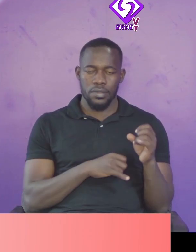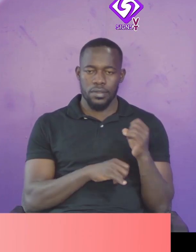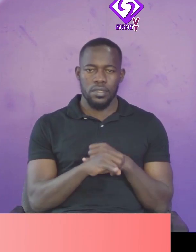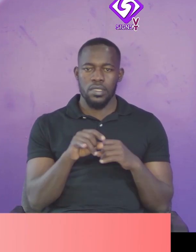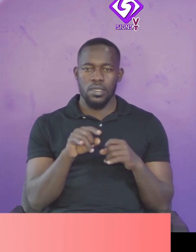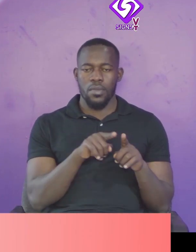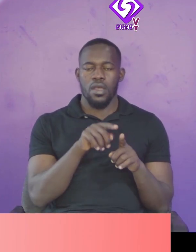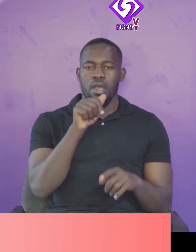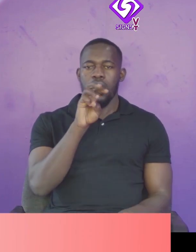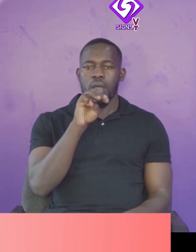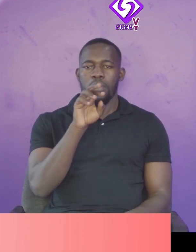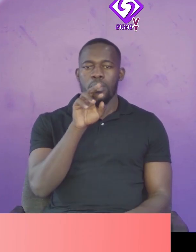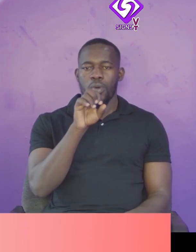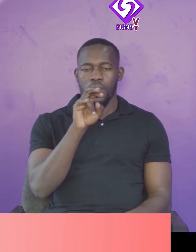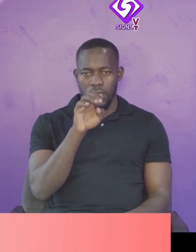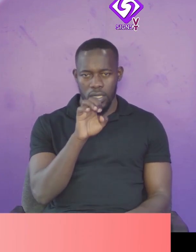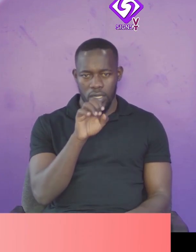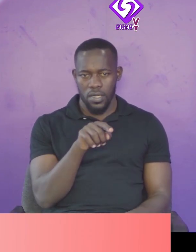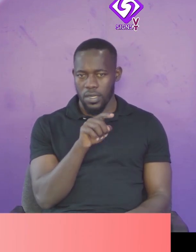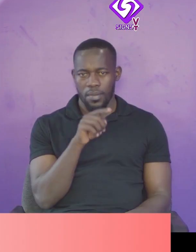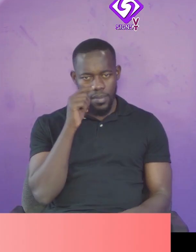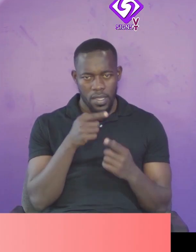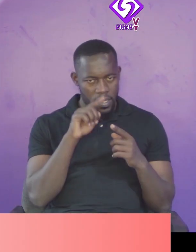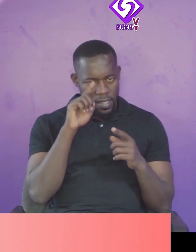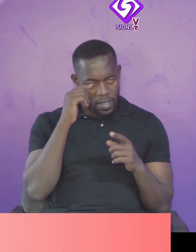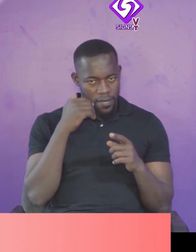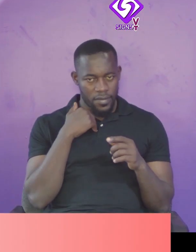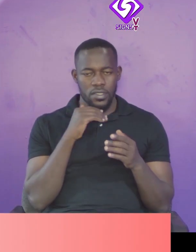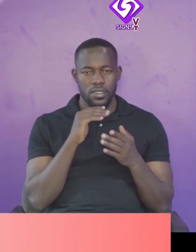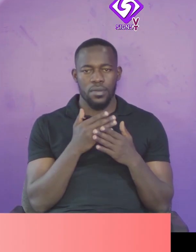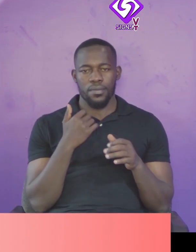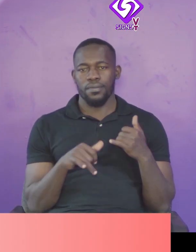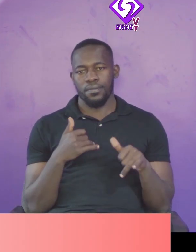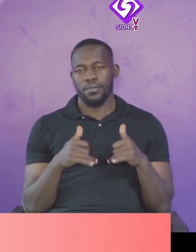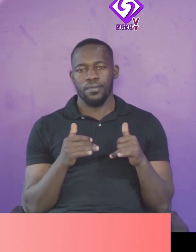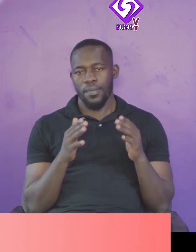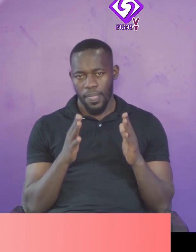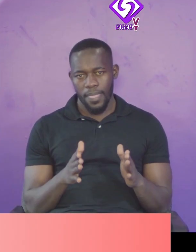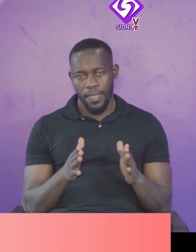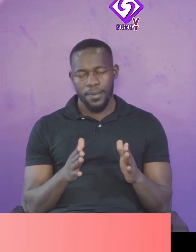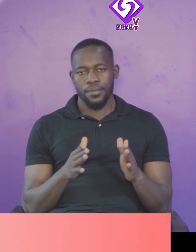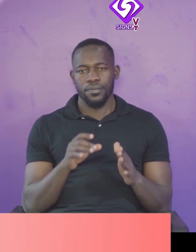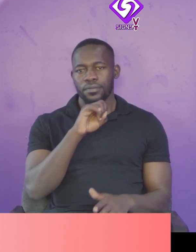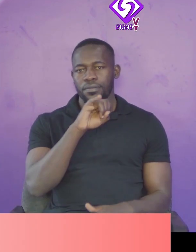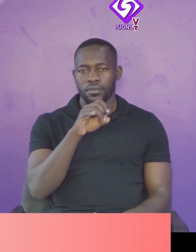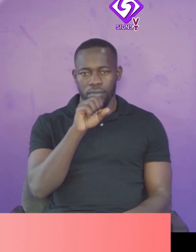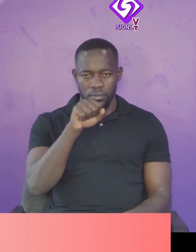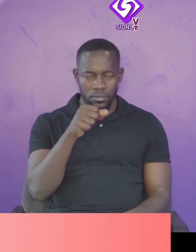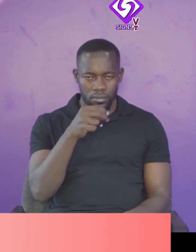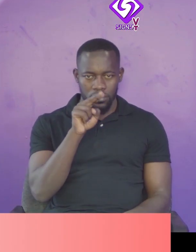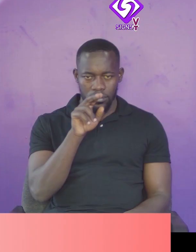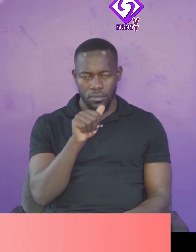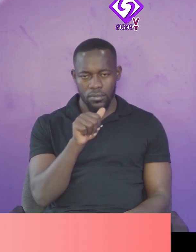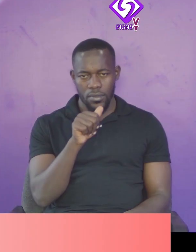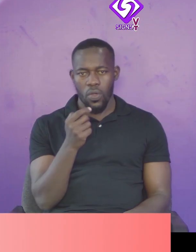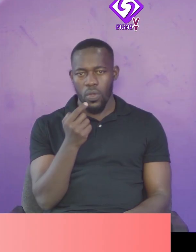start him. But I think Amorim had some players. Yeah. He hates Maino with passion. He hates Joshua Zirkzee. The only decision